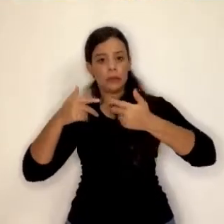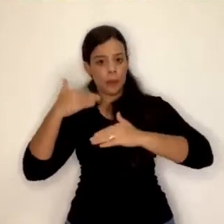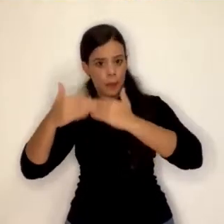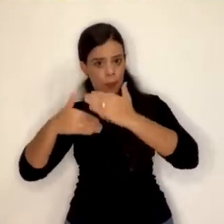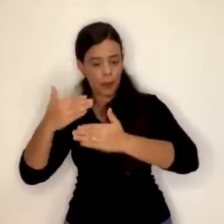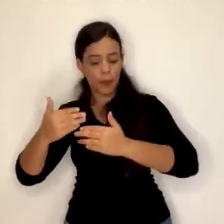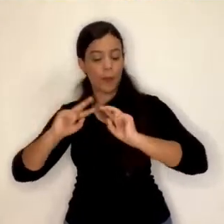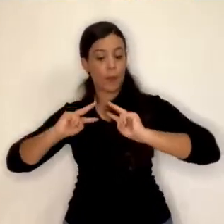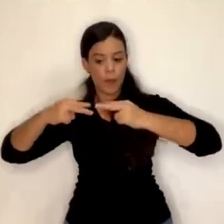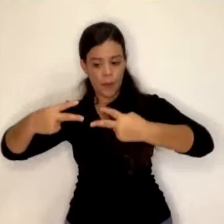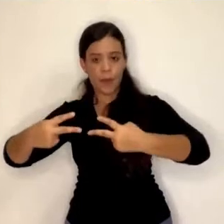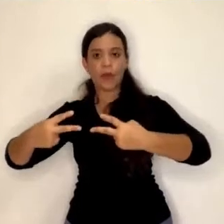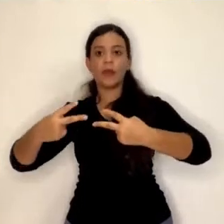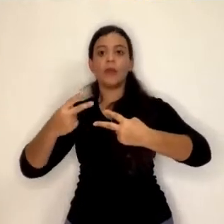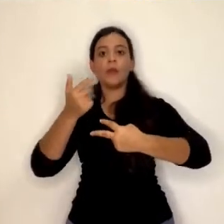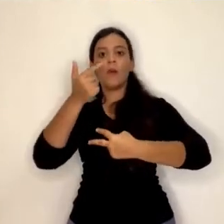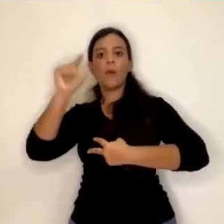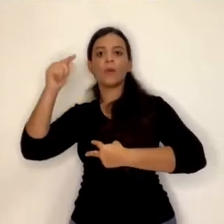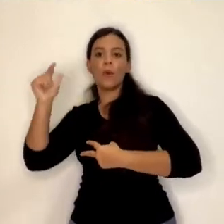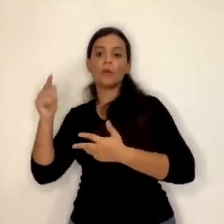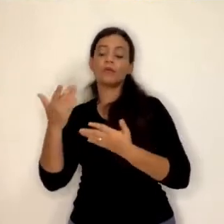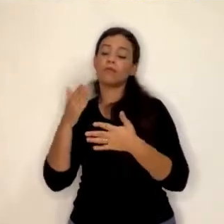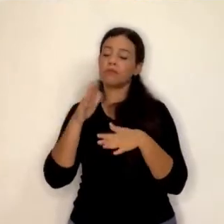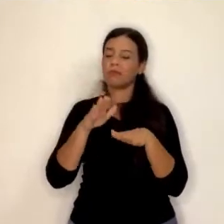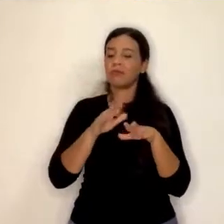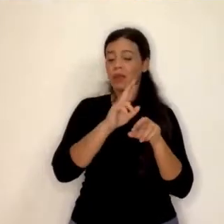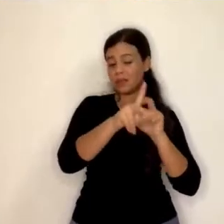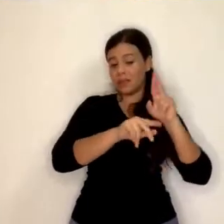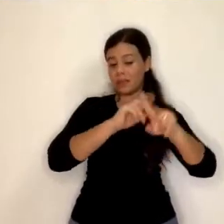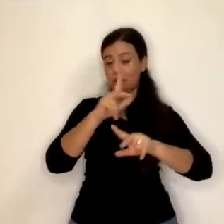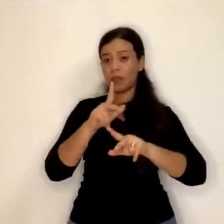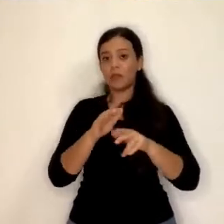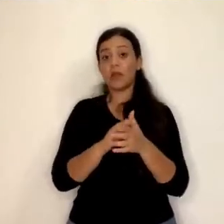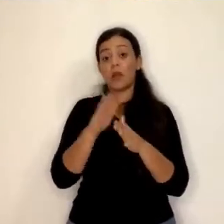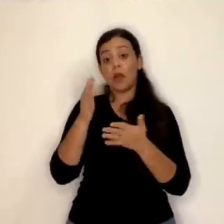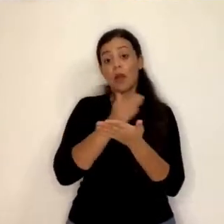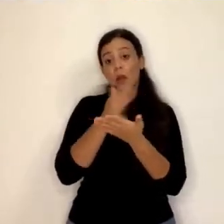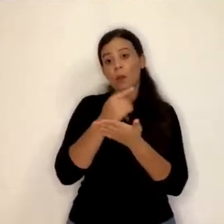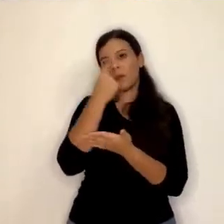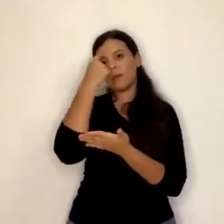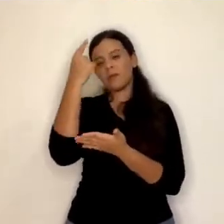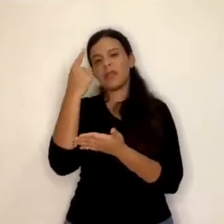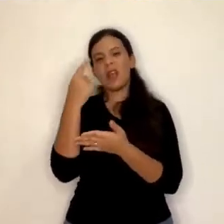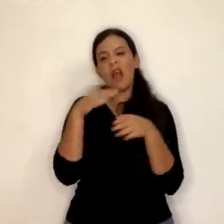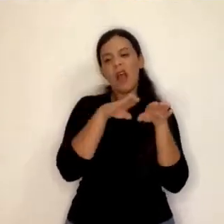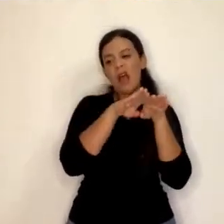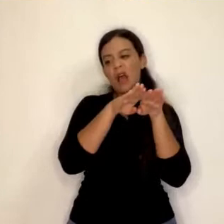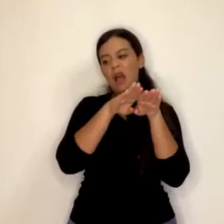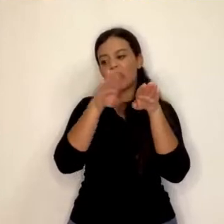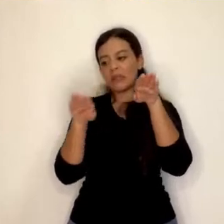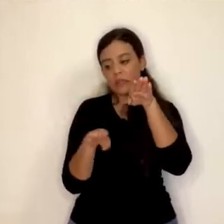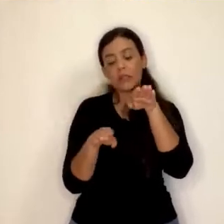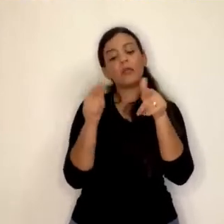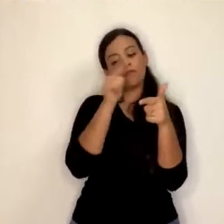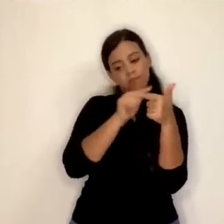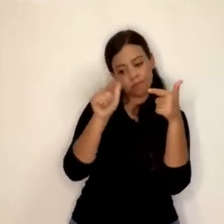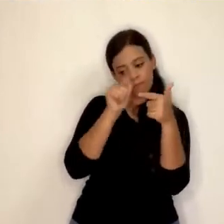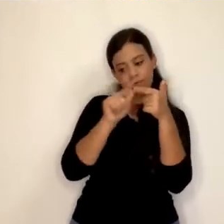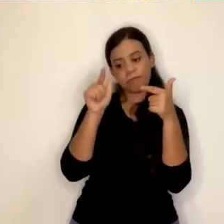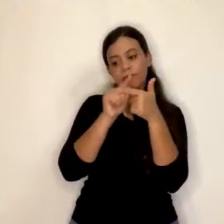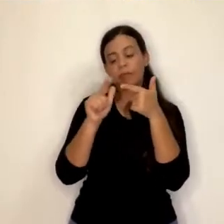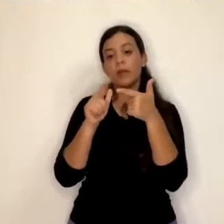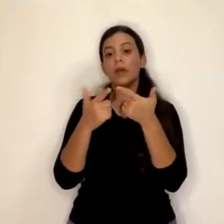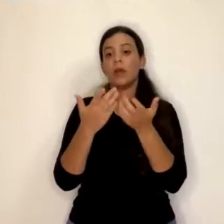answers of to the interest of the market, grounded on the principle that inequalities are an